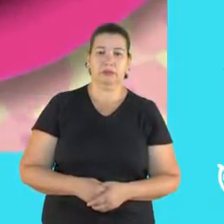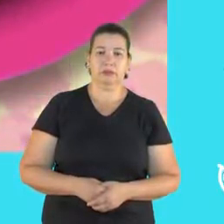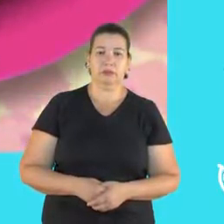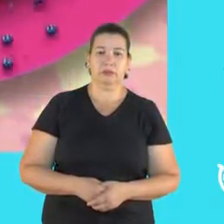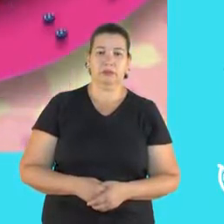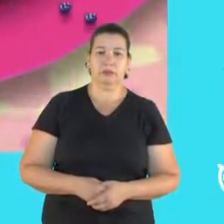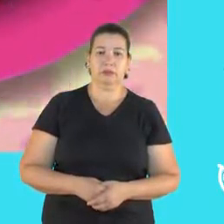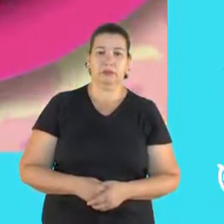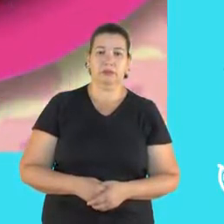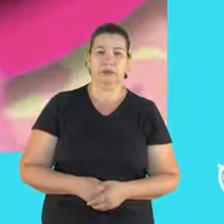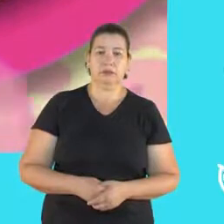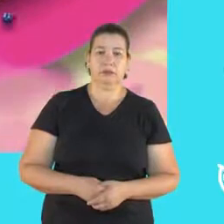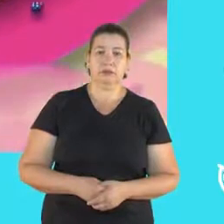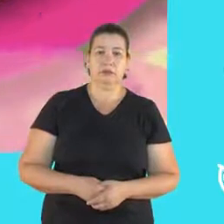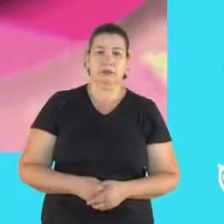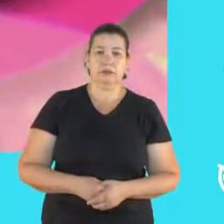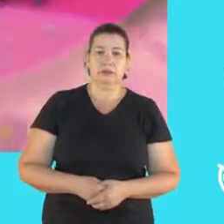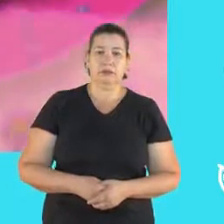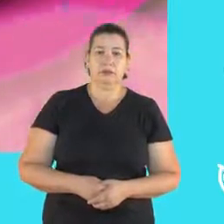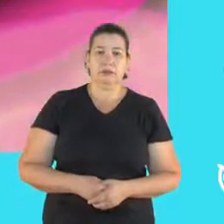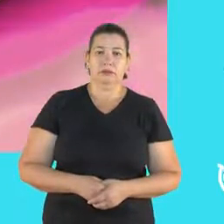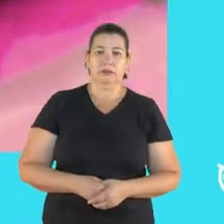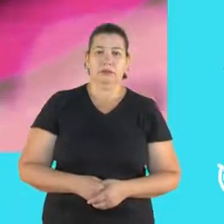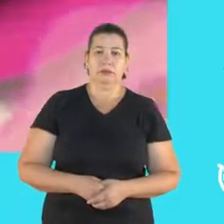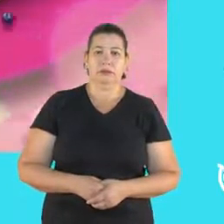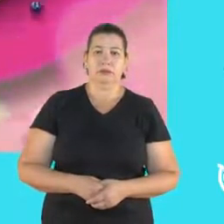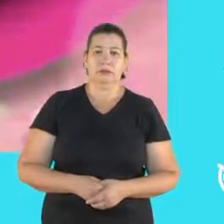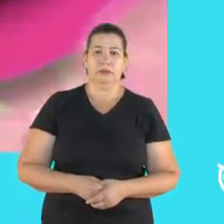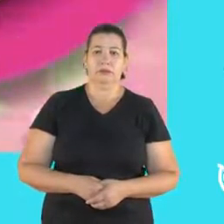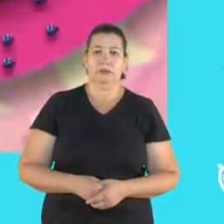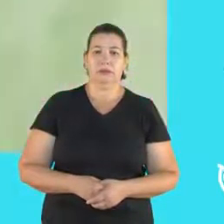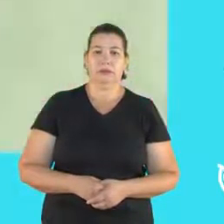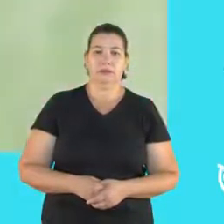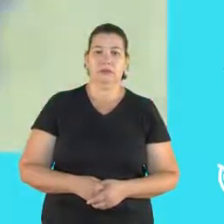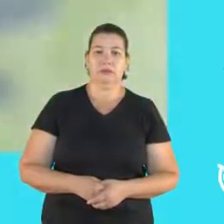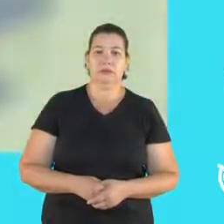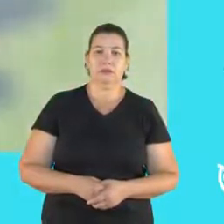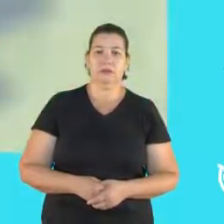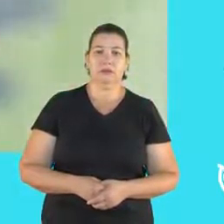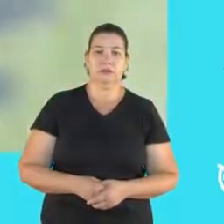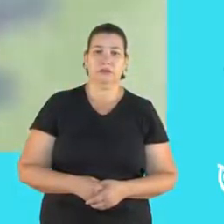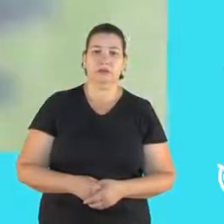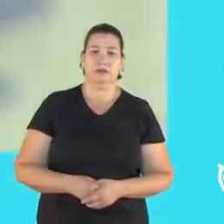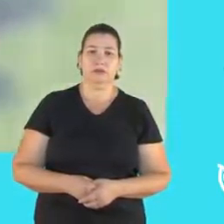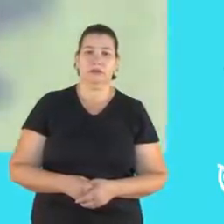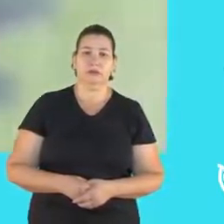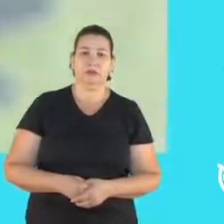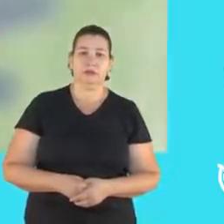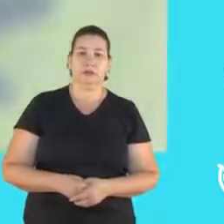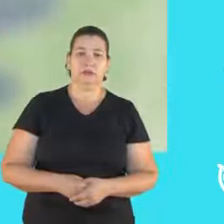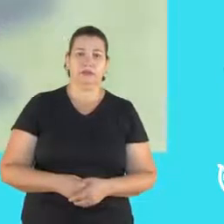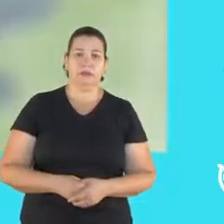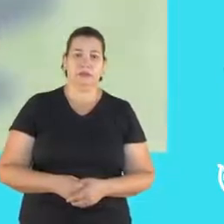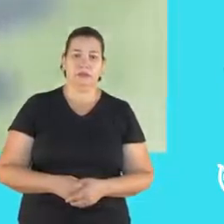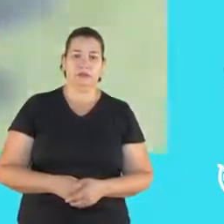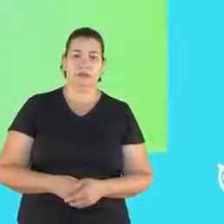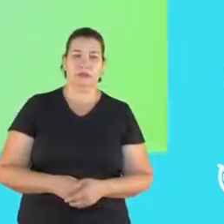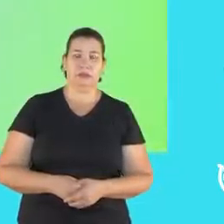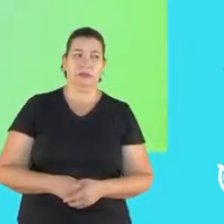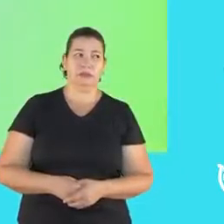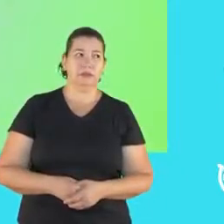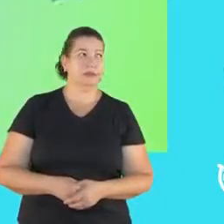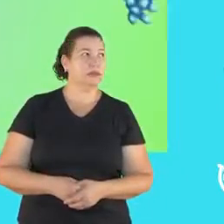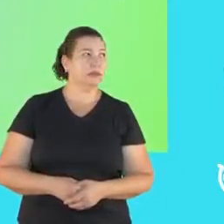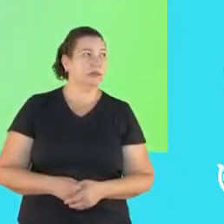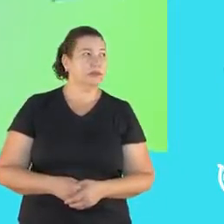to hormones in carefully regulated quantities, the endocrine system drives large-scale changes across the body. Take,